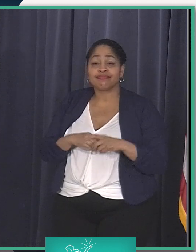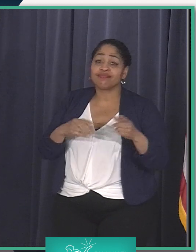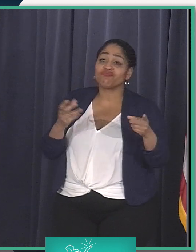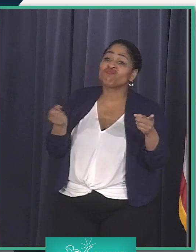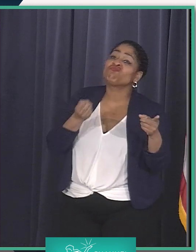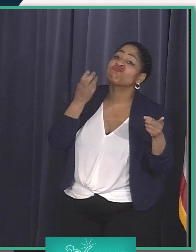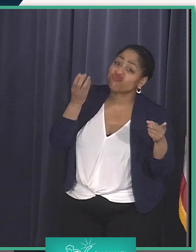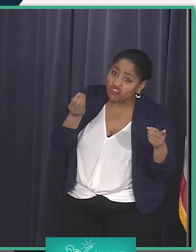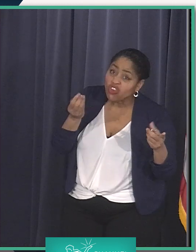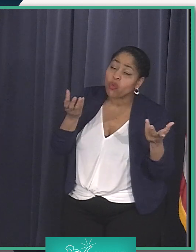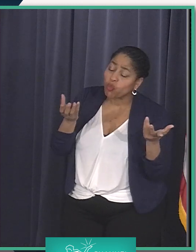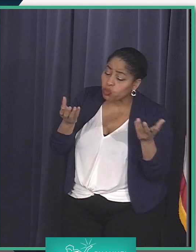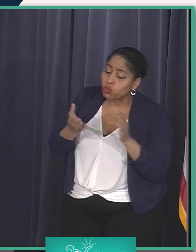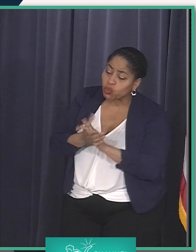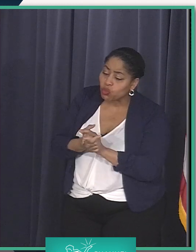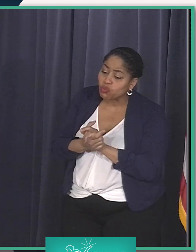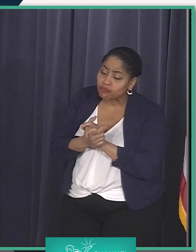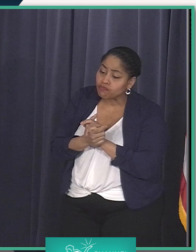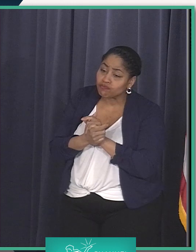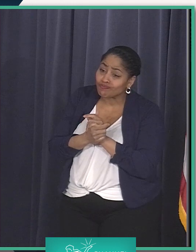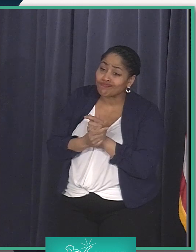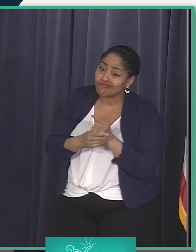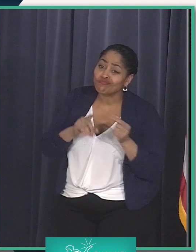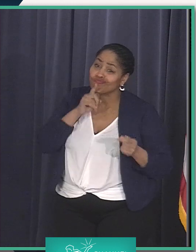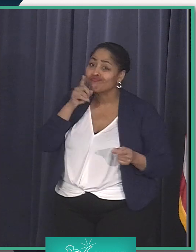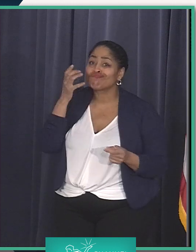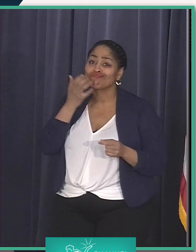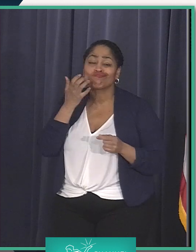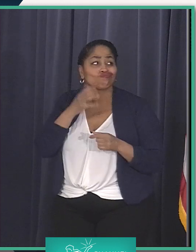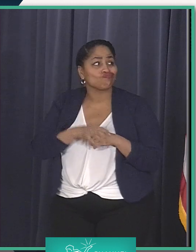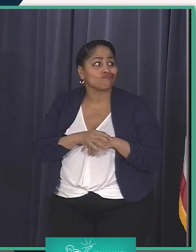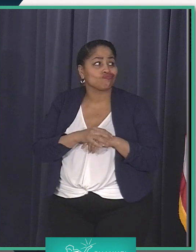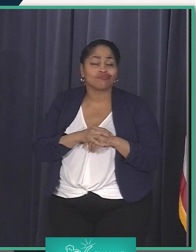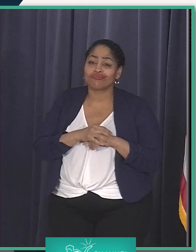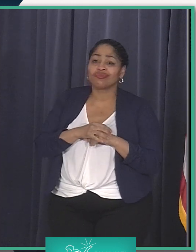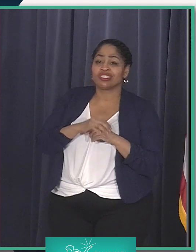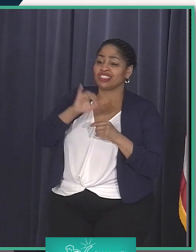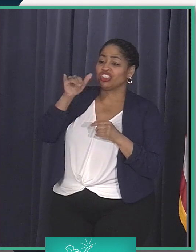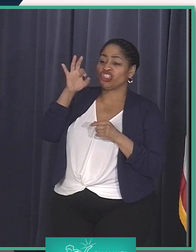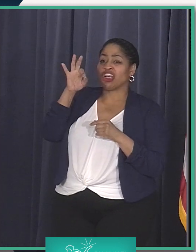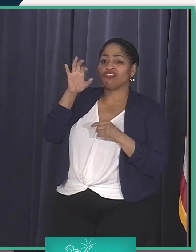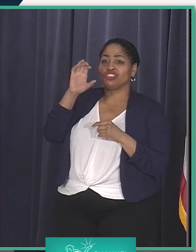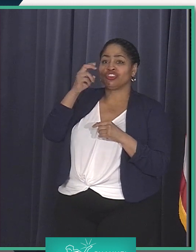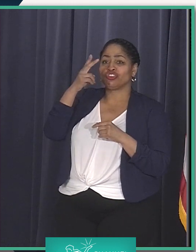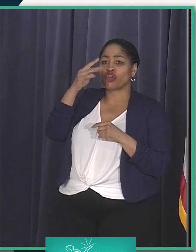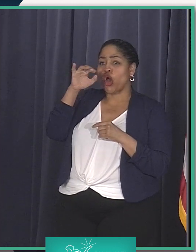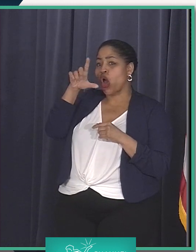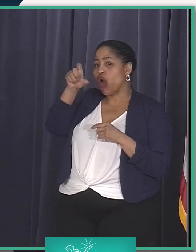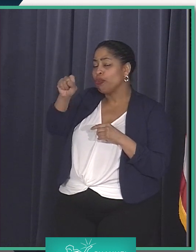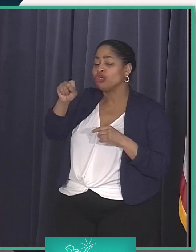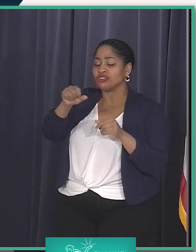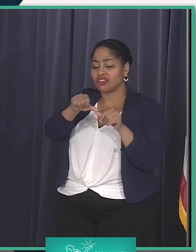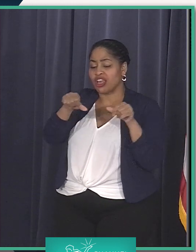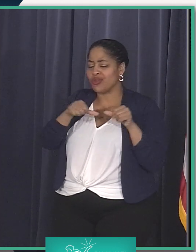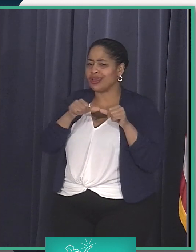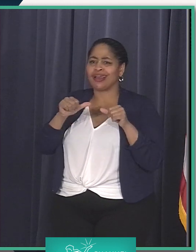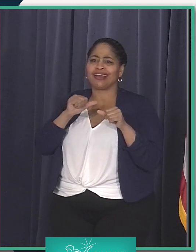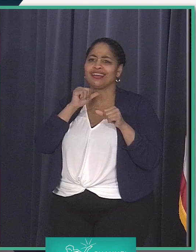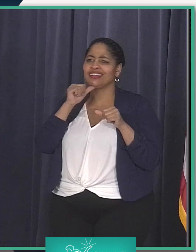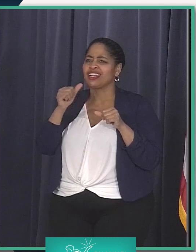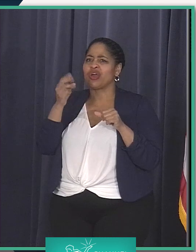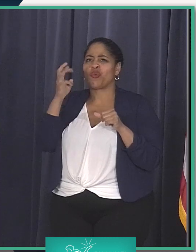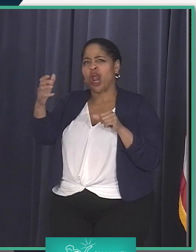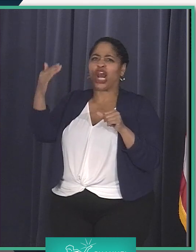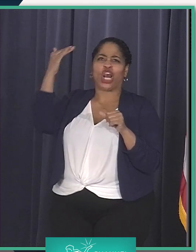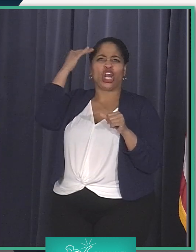And so it's pretty remarkable. The Jefferson Chalmers neighborhood may not be well known, but absolutely beautiful